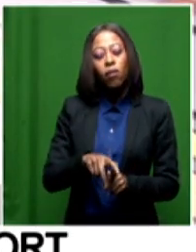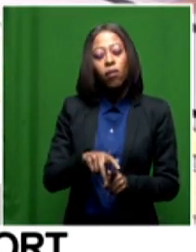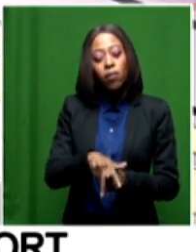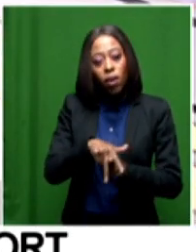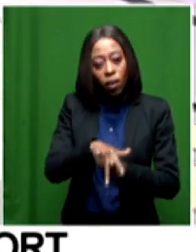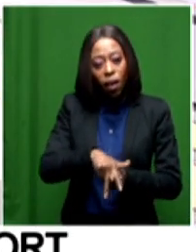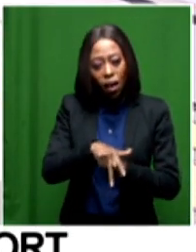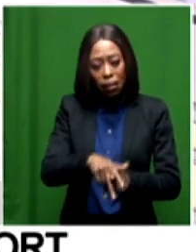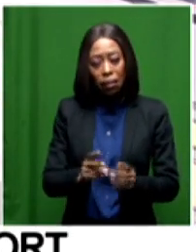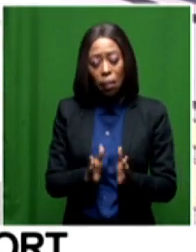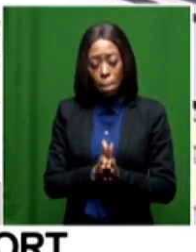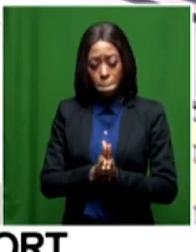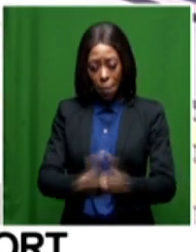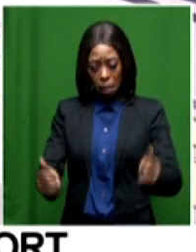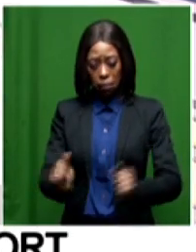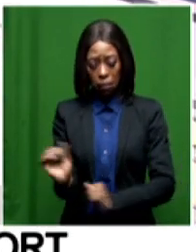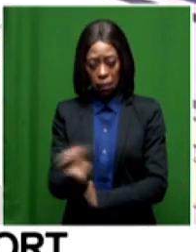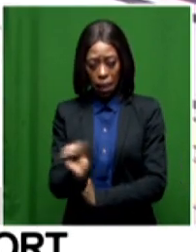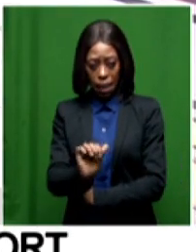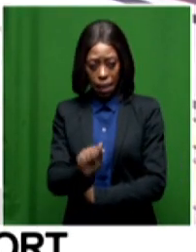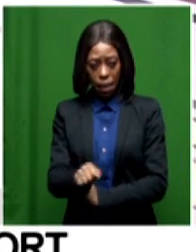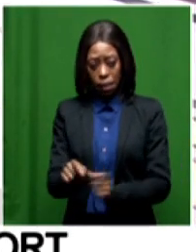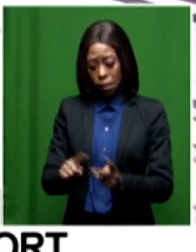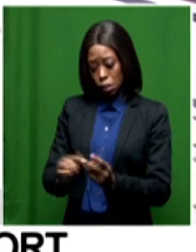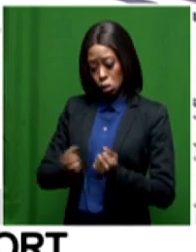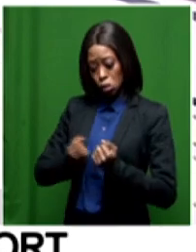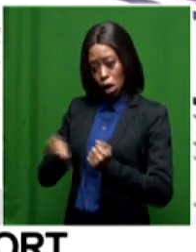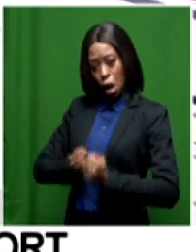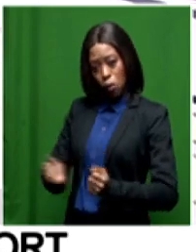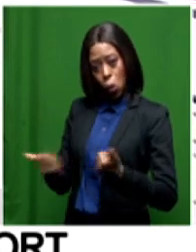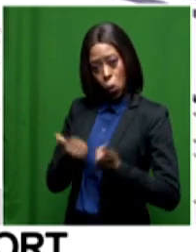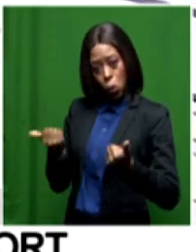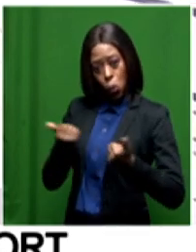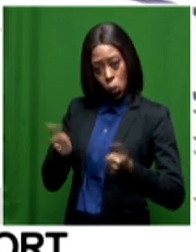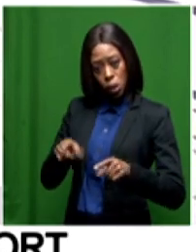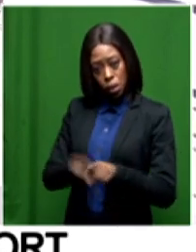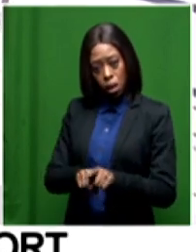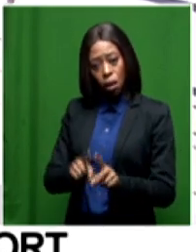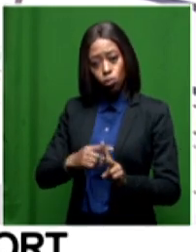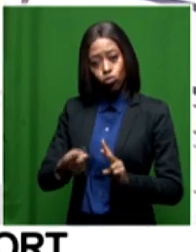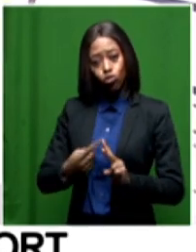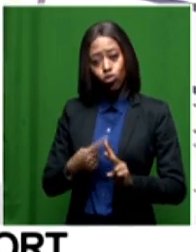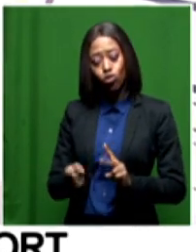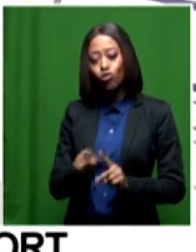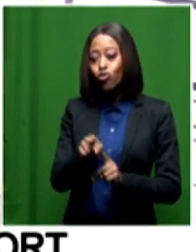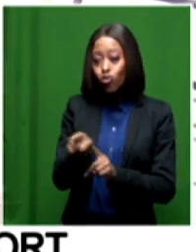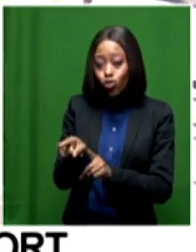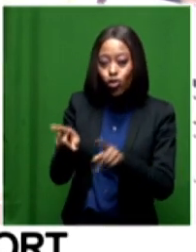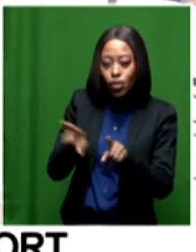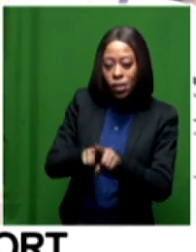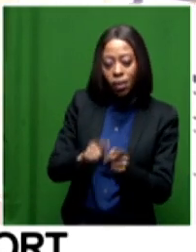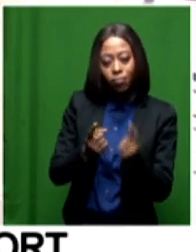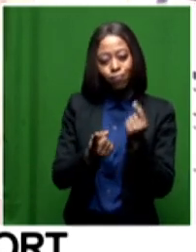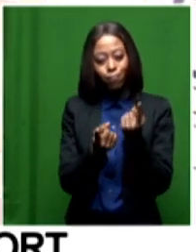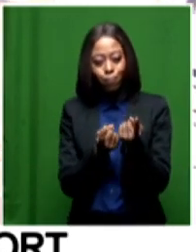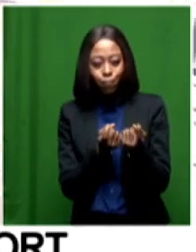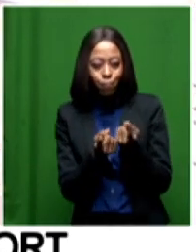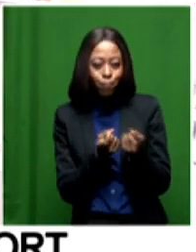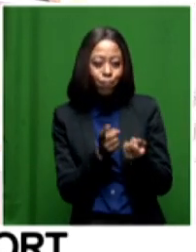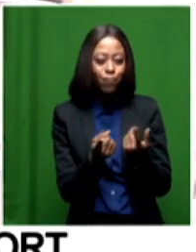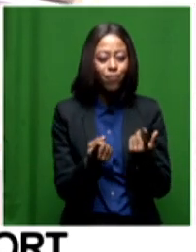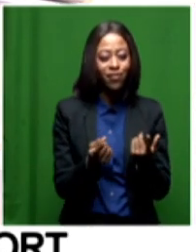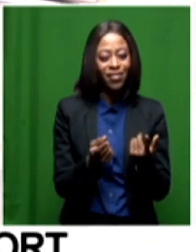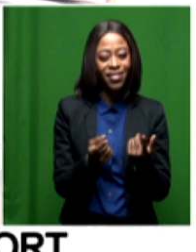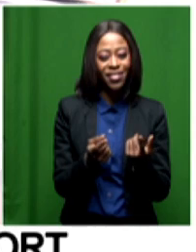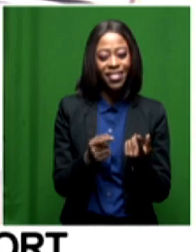have a quick car, and they certainly do have the drivers with Charles as well as Carlos. Since you are an admirer